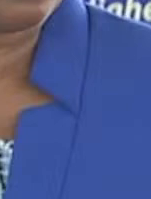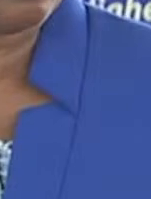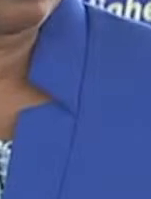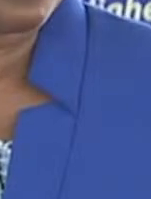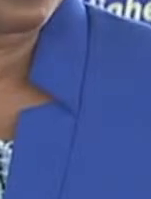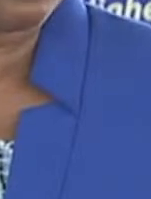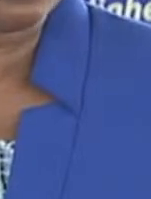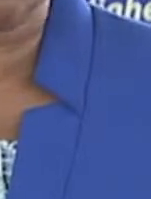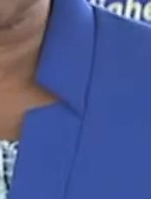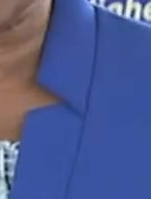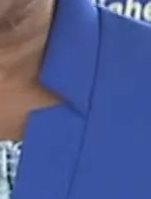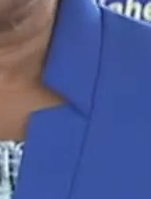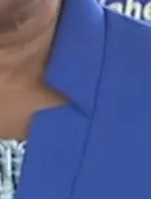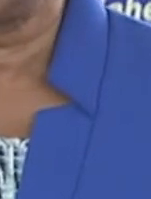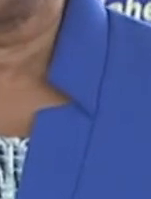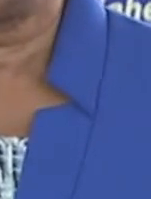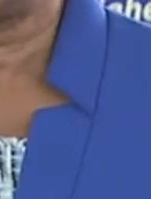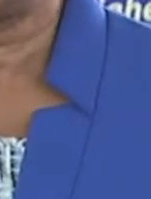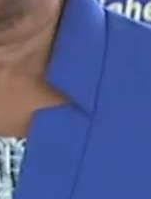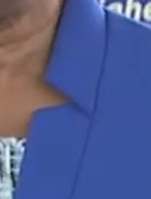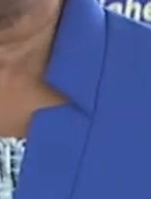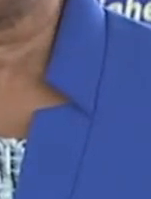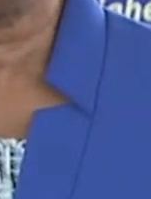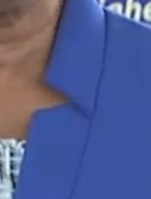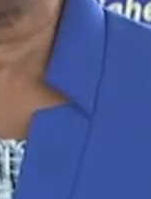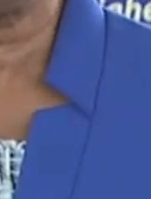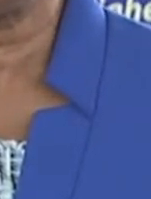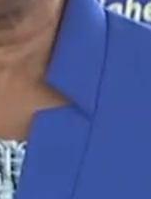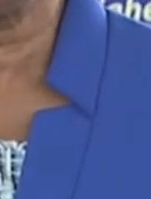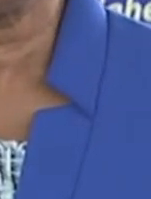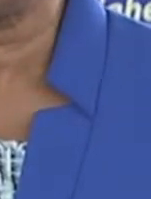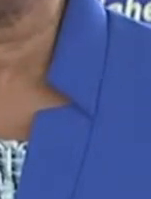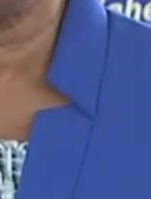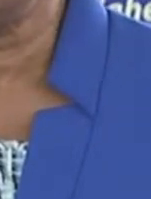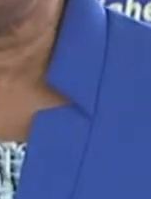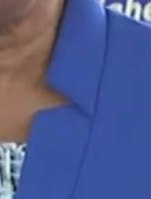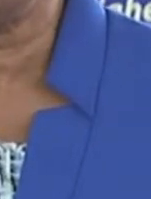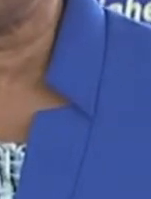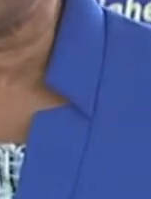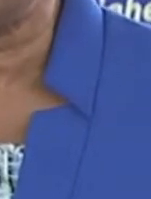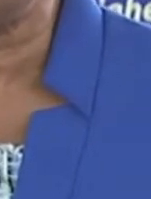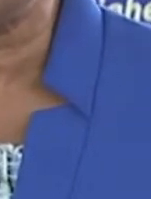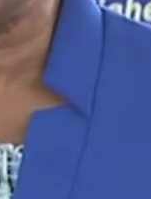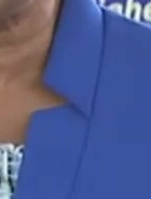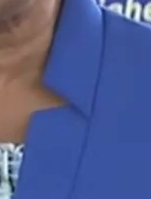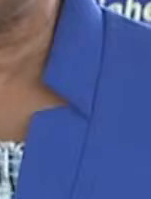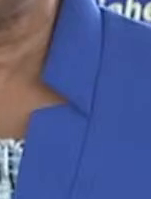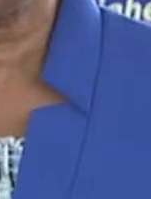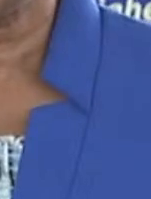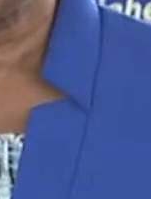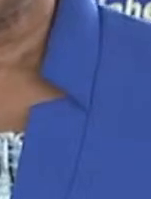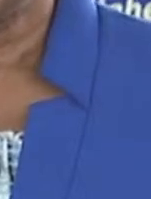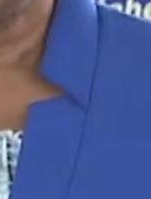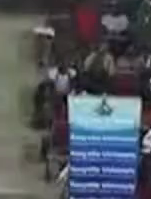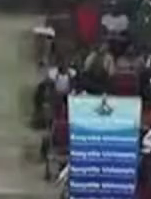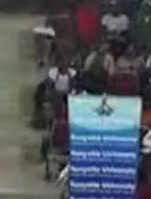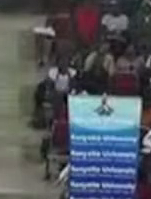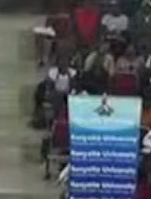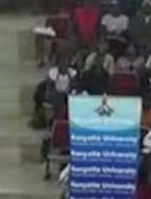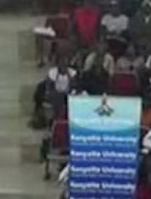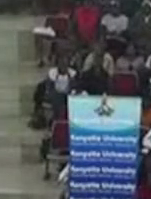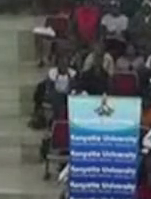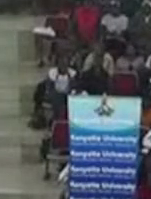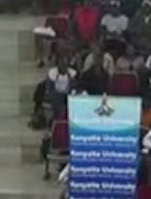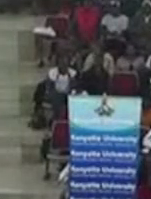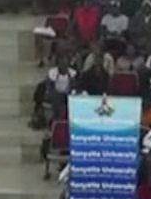Oduor, who is the registrar in charge of research, innovation, and outreach. And